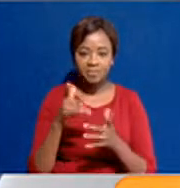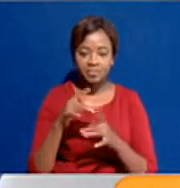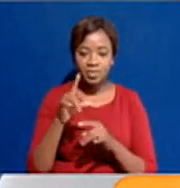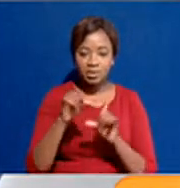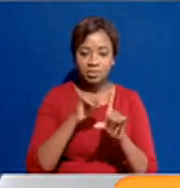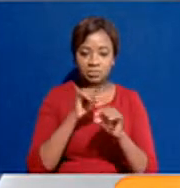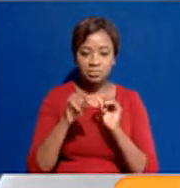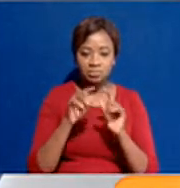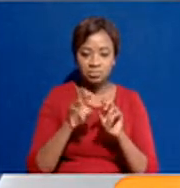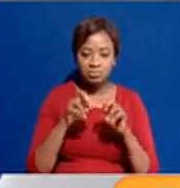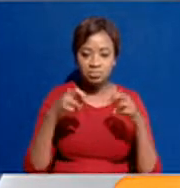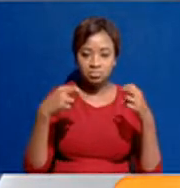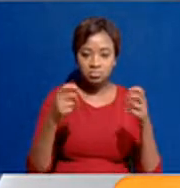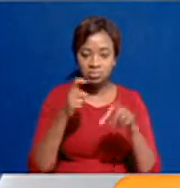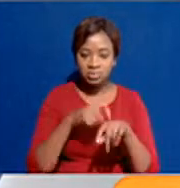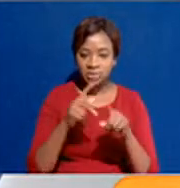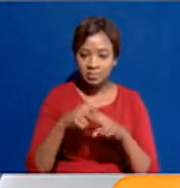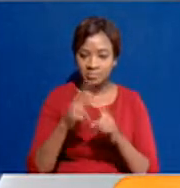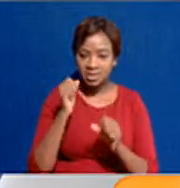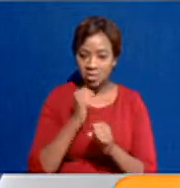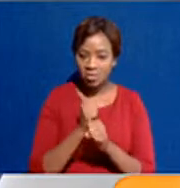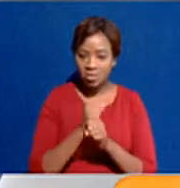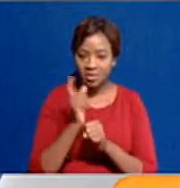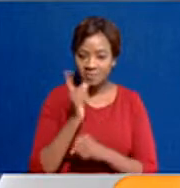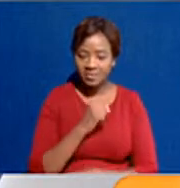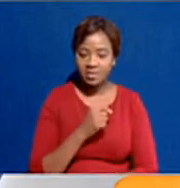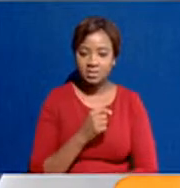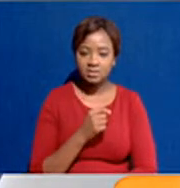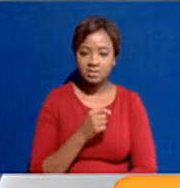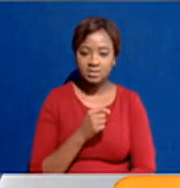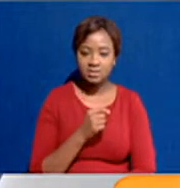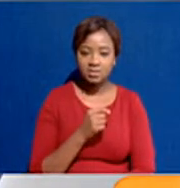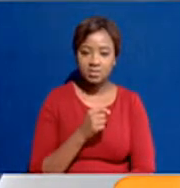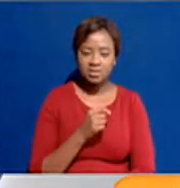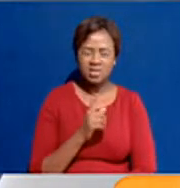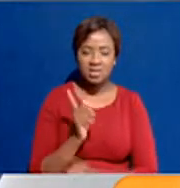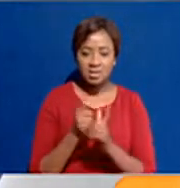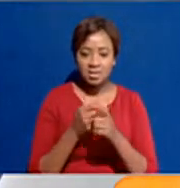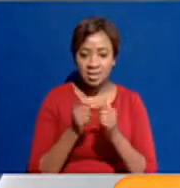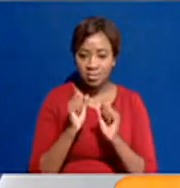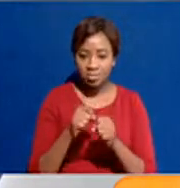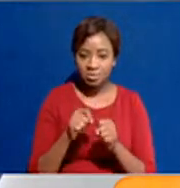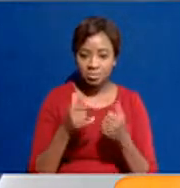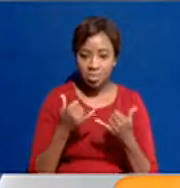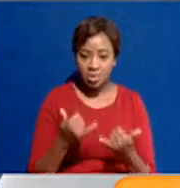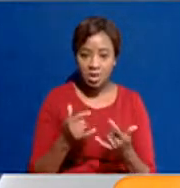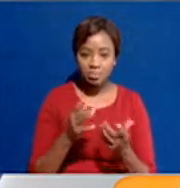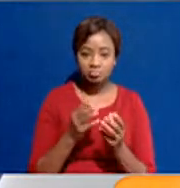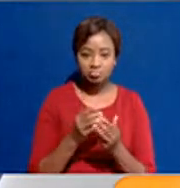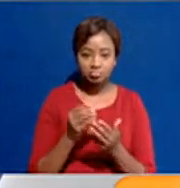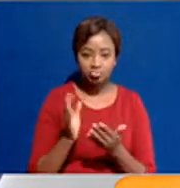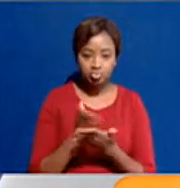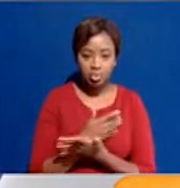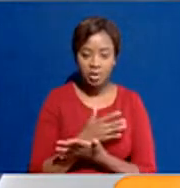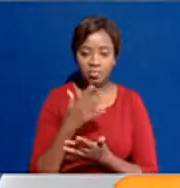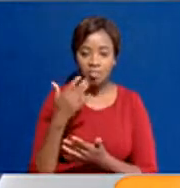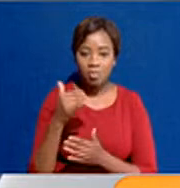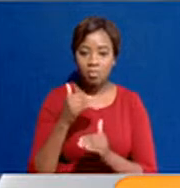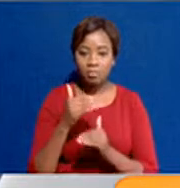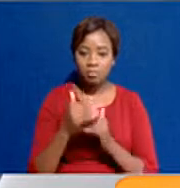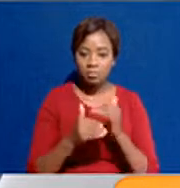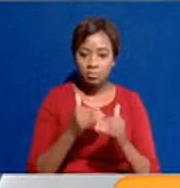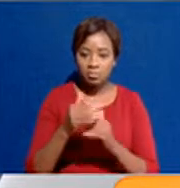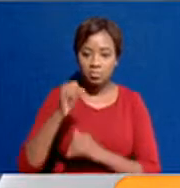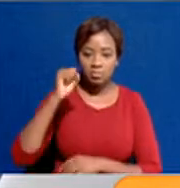already began work could very easily be overridden by what is now a political process that has 7 members